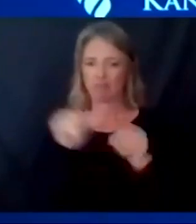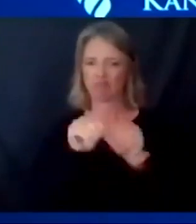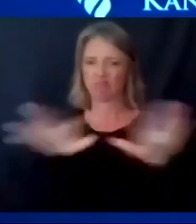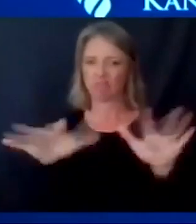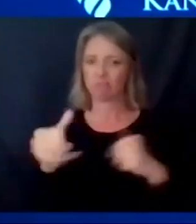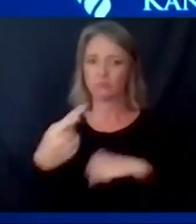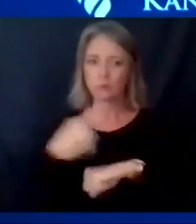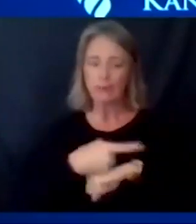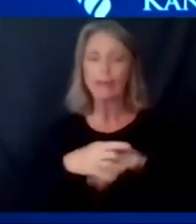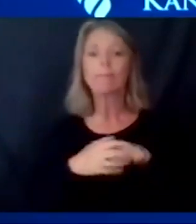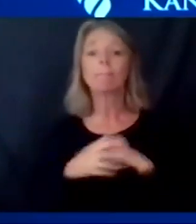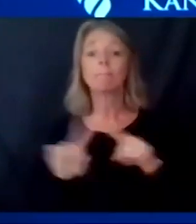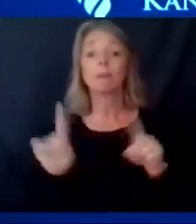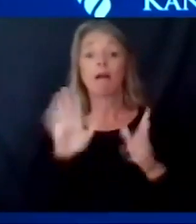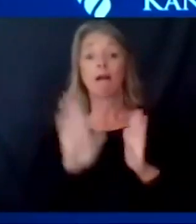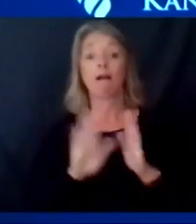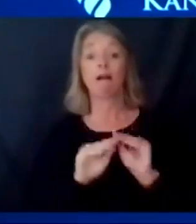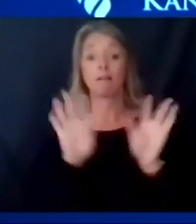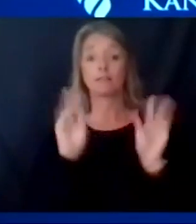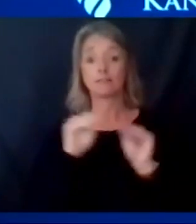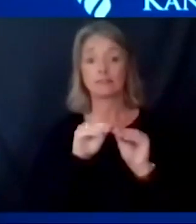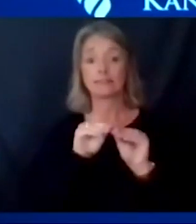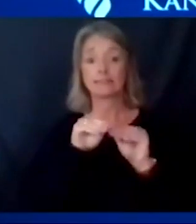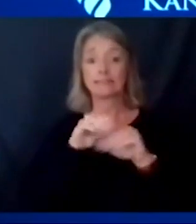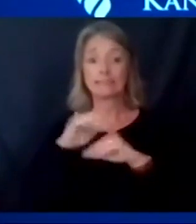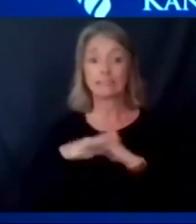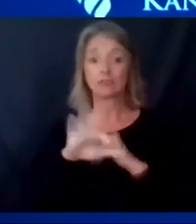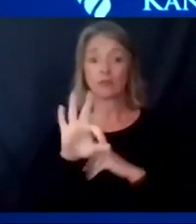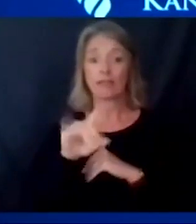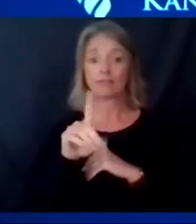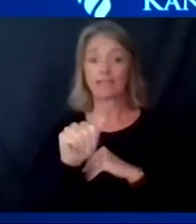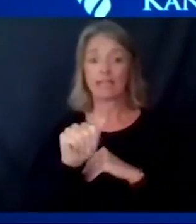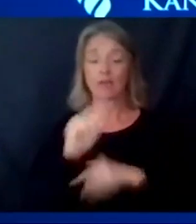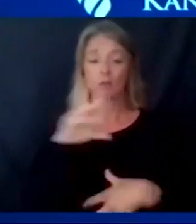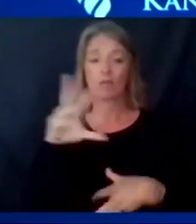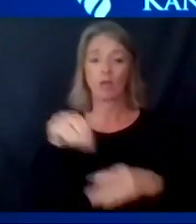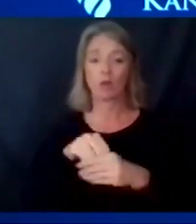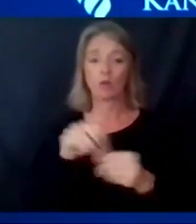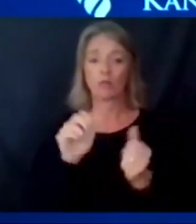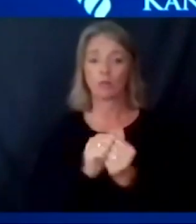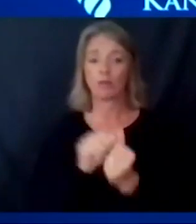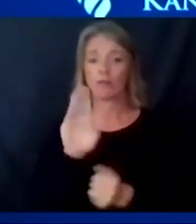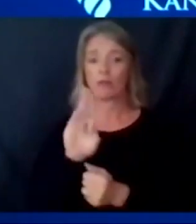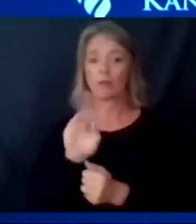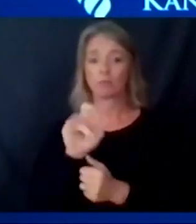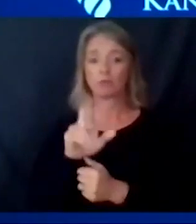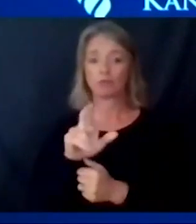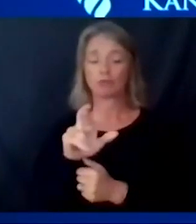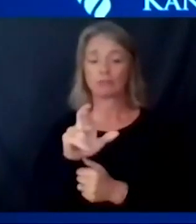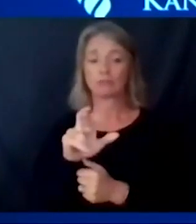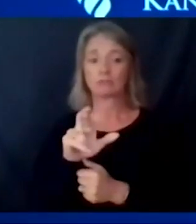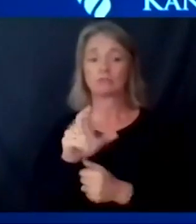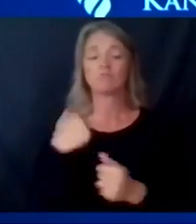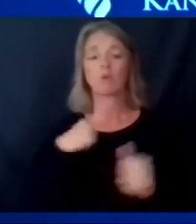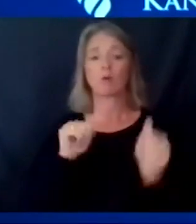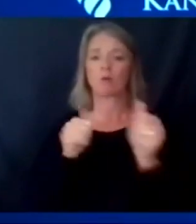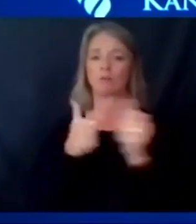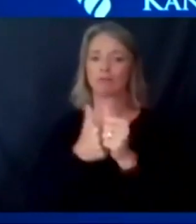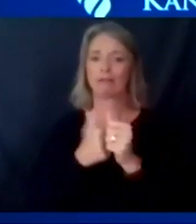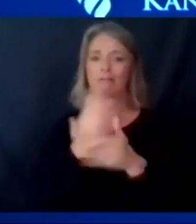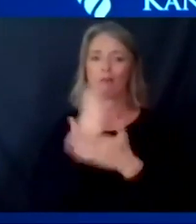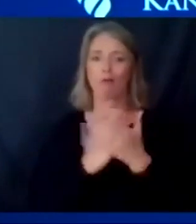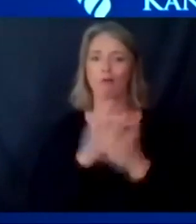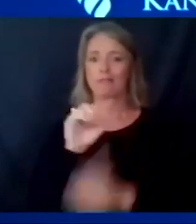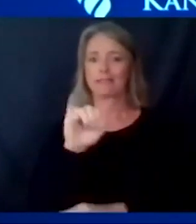be submitting that to the FDA, and I suspect they'll be included in the boosters just like others have. And then we'll have to just track all the side effects, just like we do with Moderna and